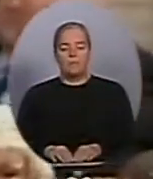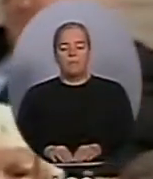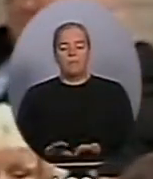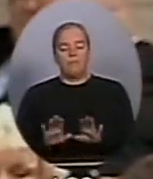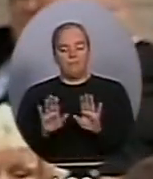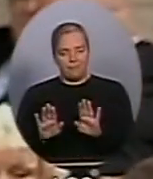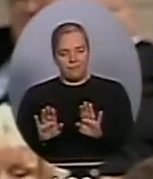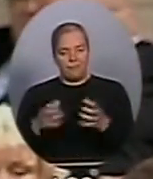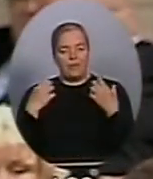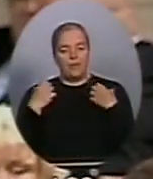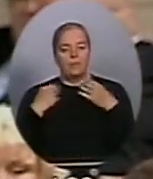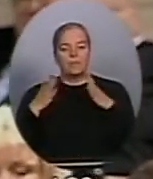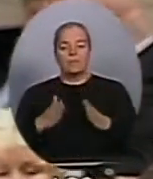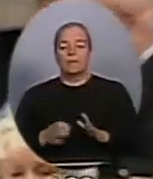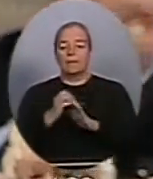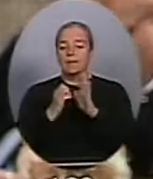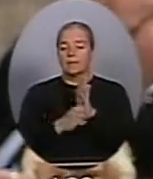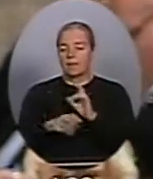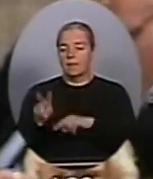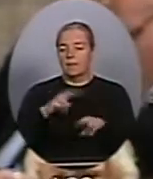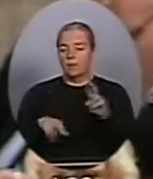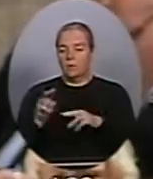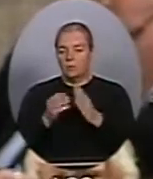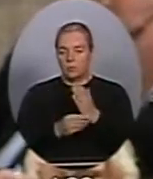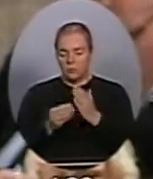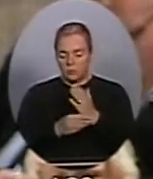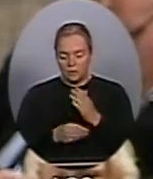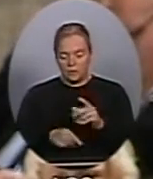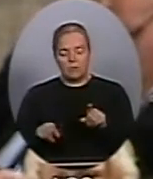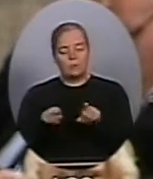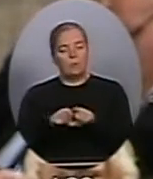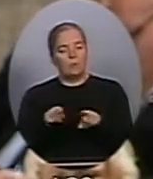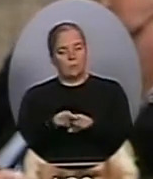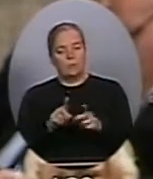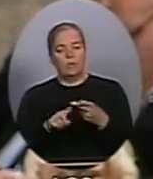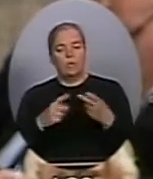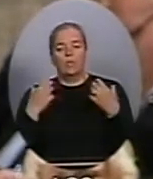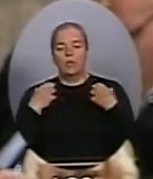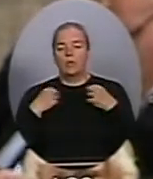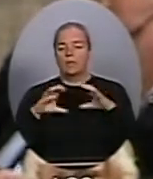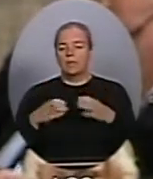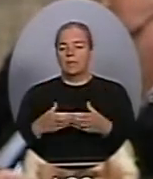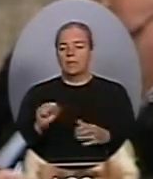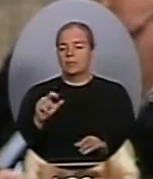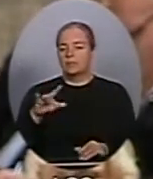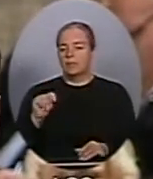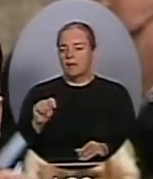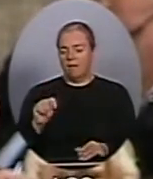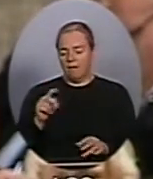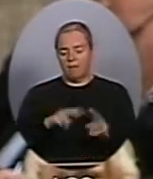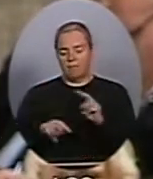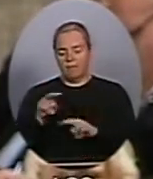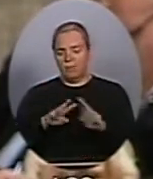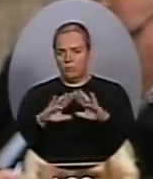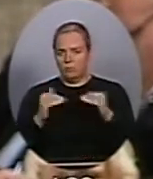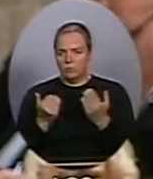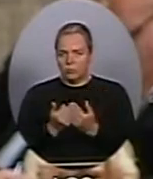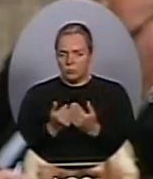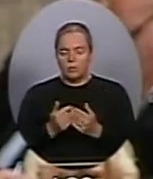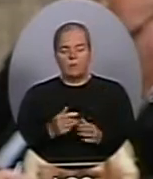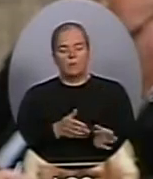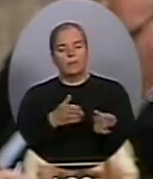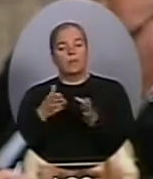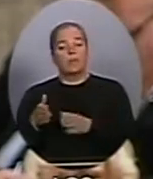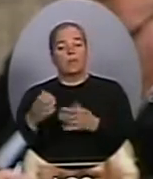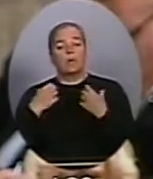looking into this. The Independent Senate Ethics Office is looking at this as well. The Senate Committee is taking another look at this matter as well. But I think what Canadians expect from the Prime